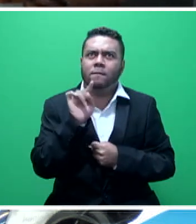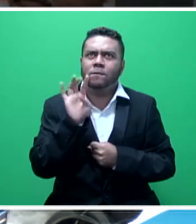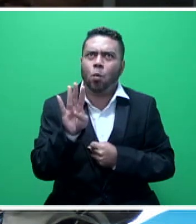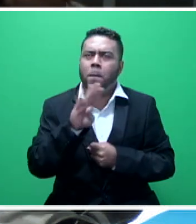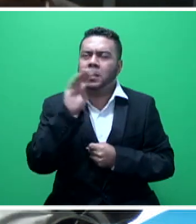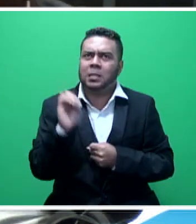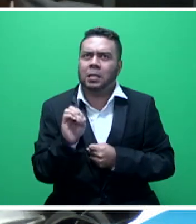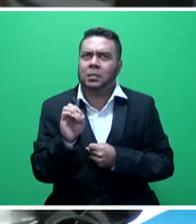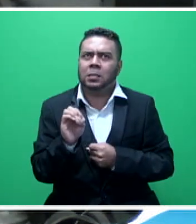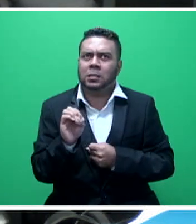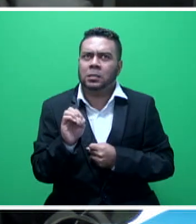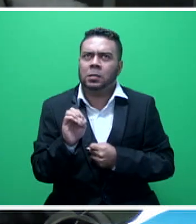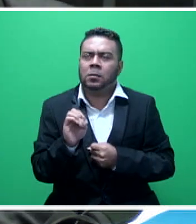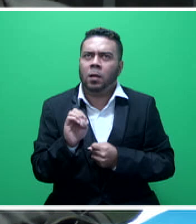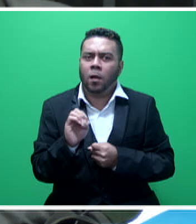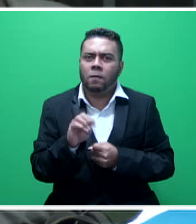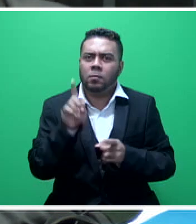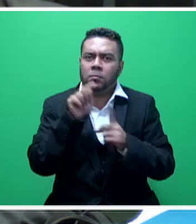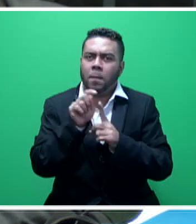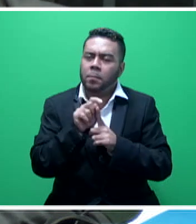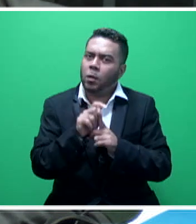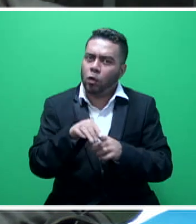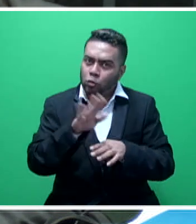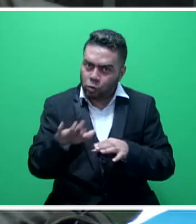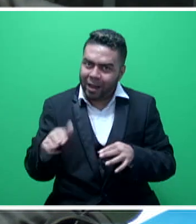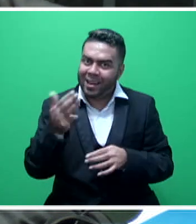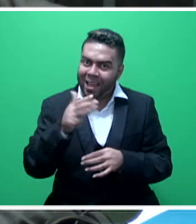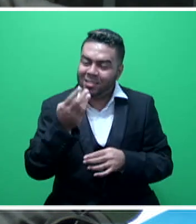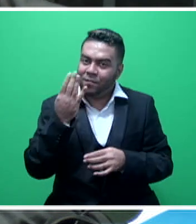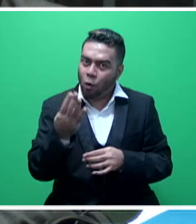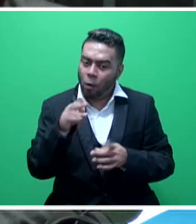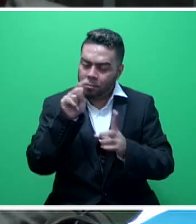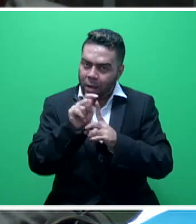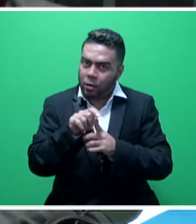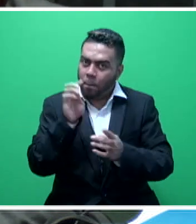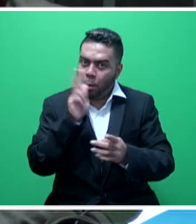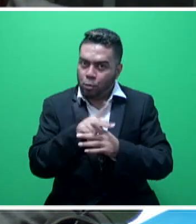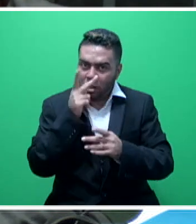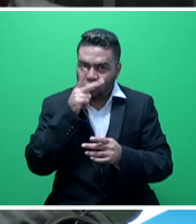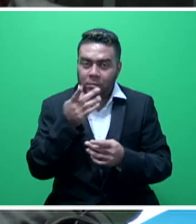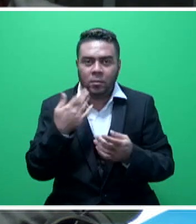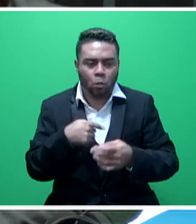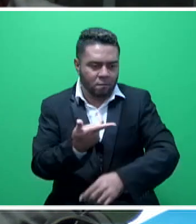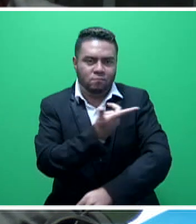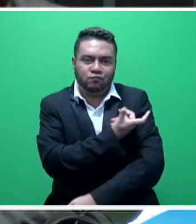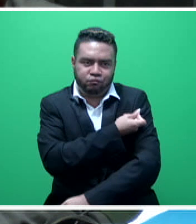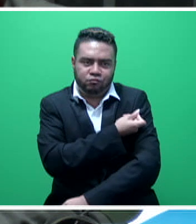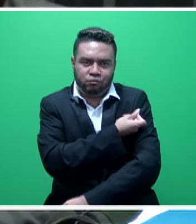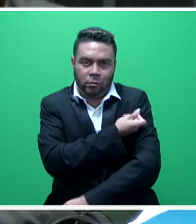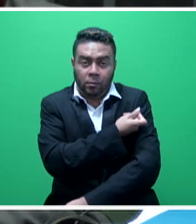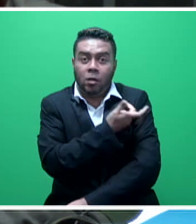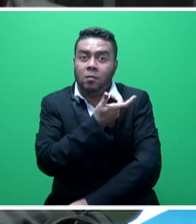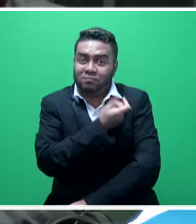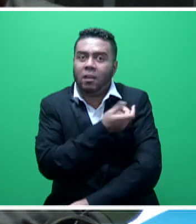100.14% of the target population in children and 94% of the target population in adults immunized. And we